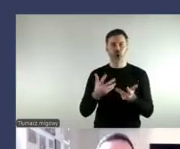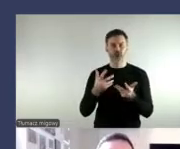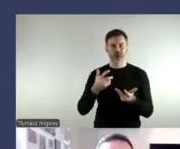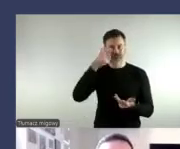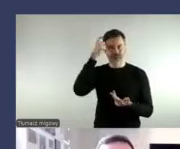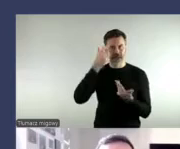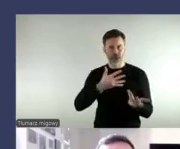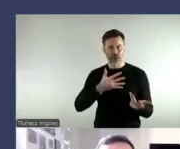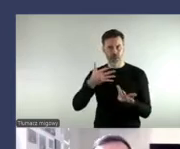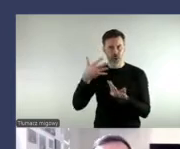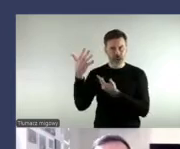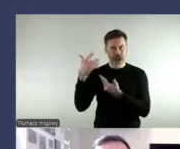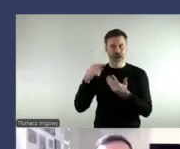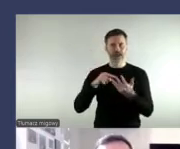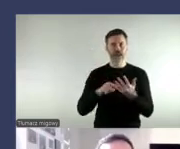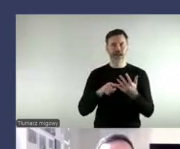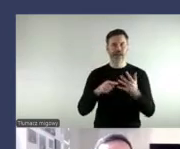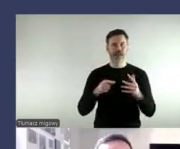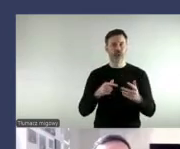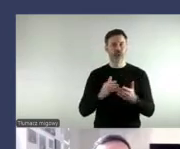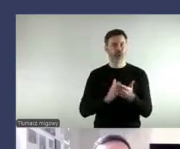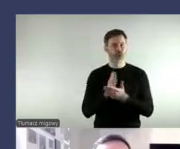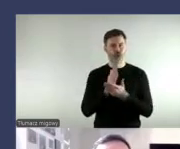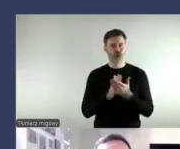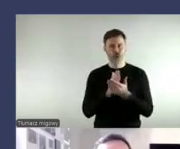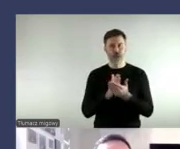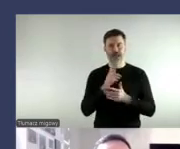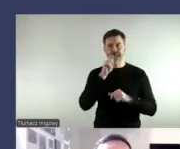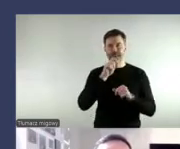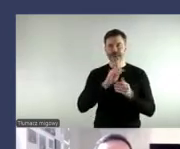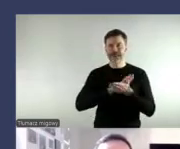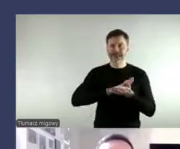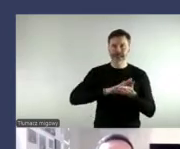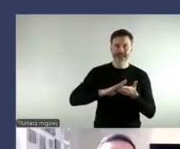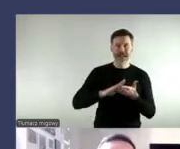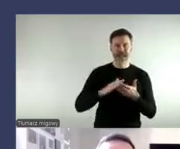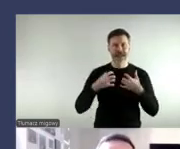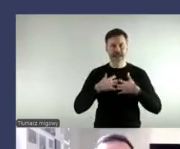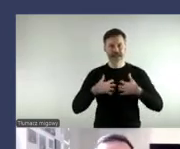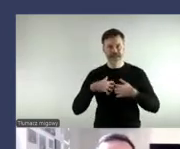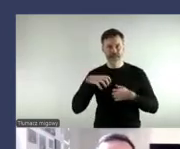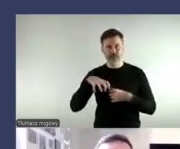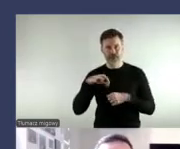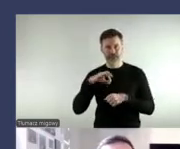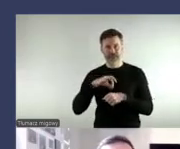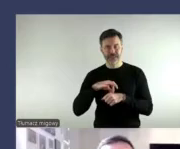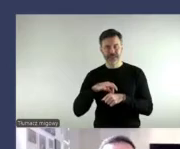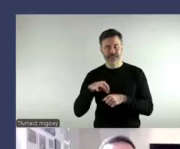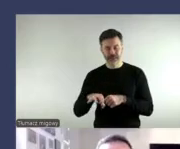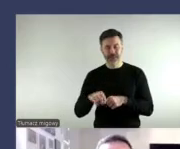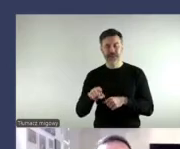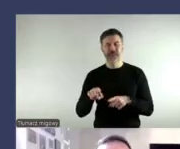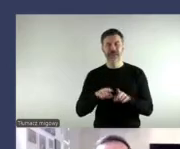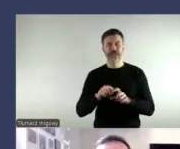volunteer fire brigades, all the inspections, agencies, services, so the sanitary veterinary